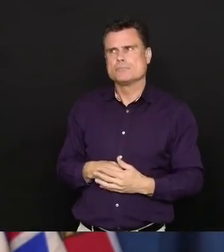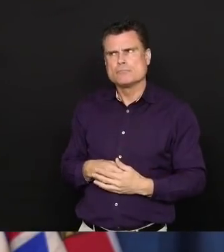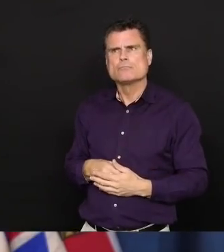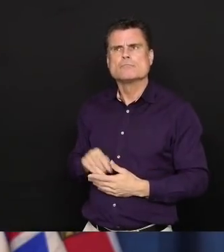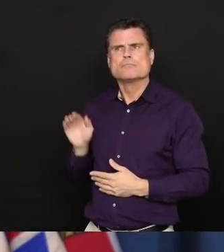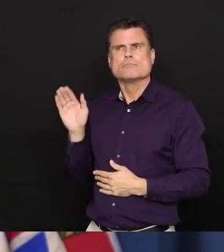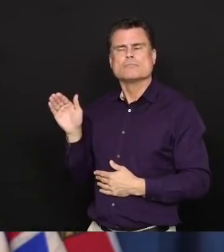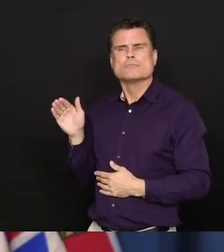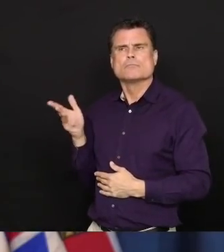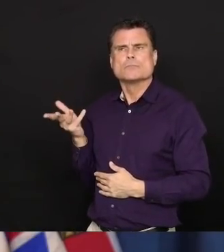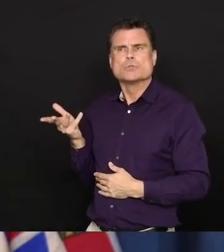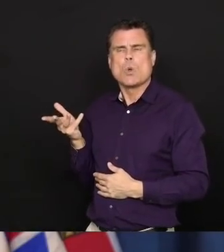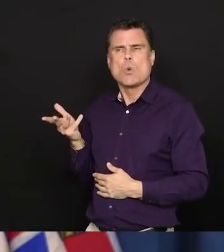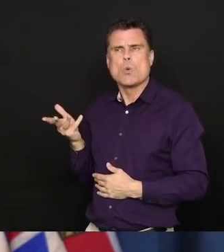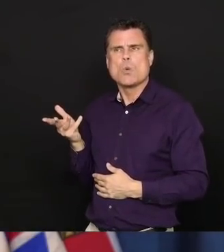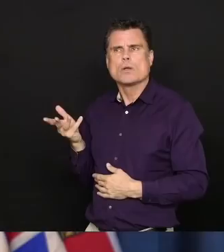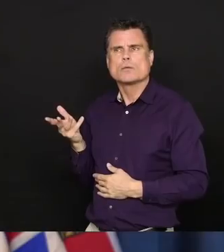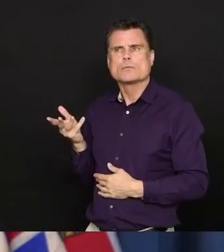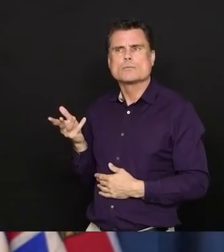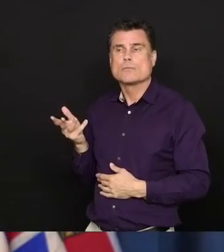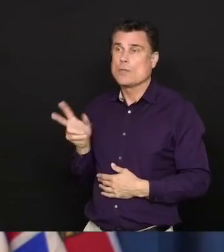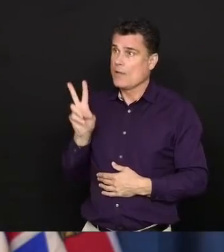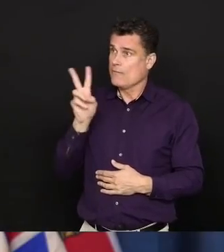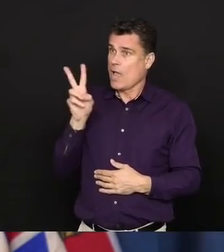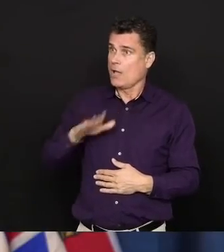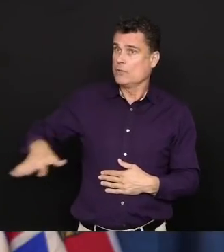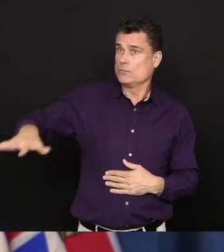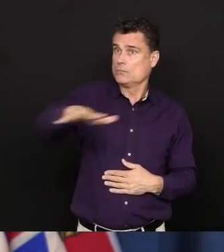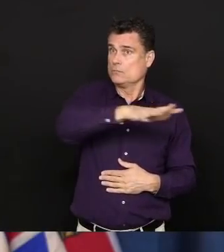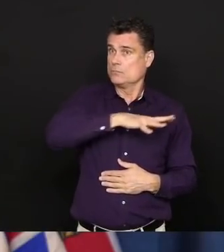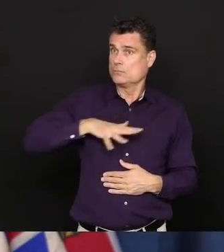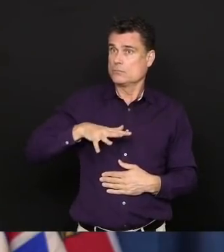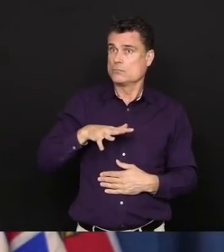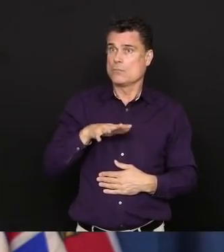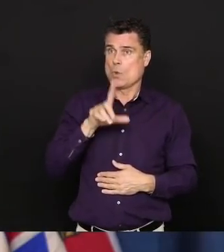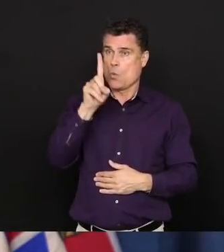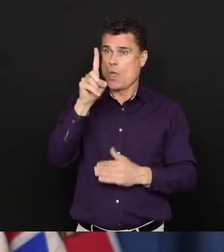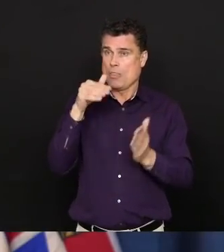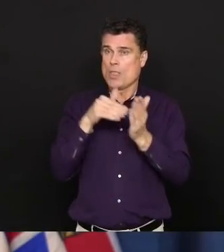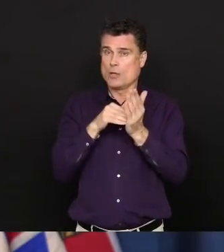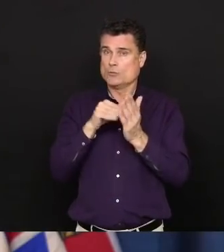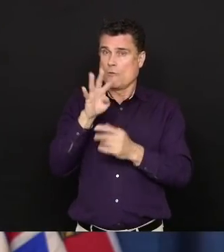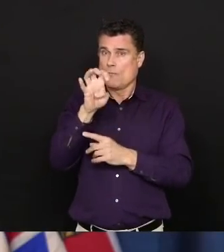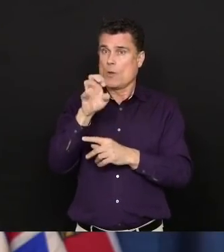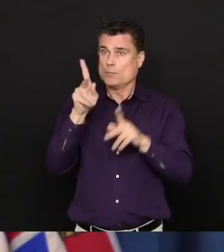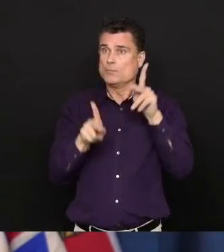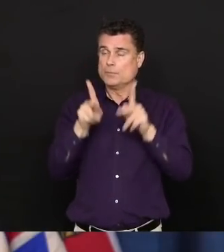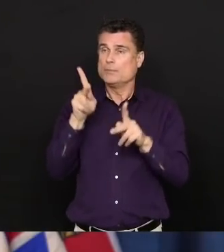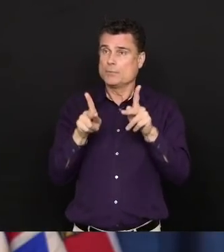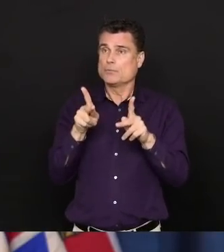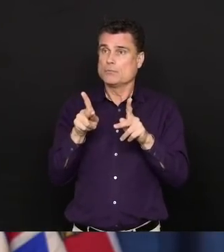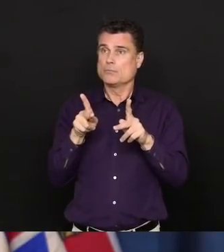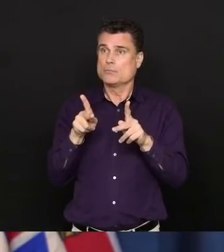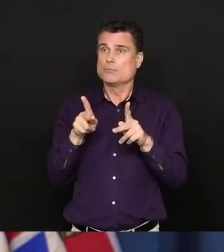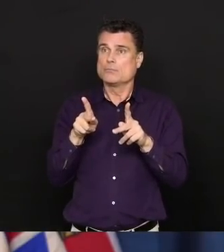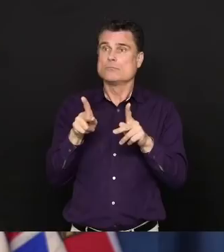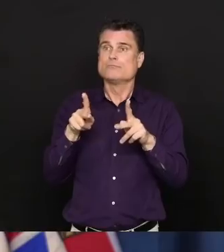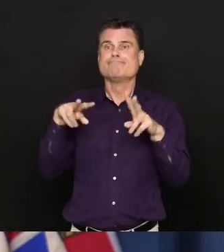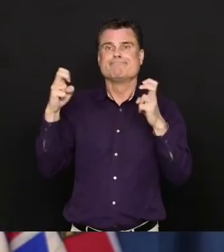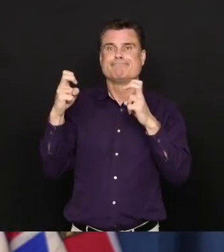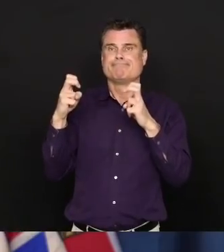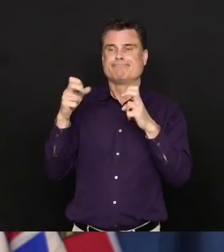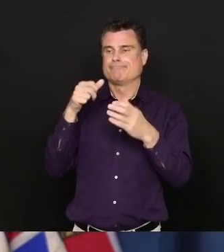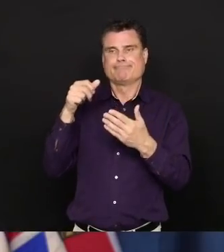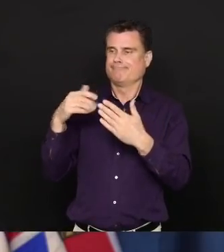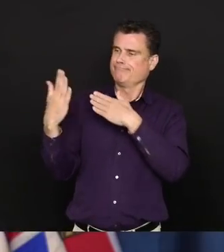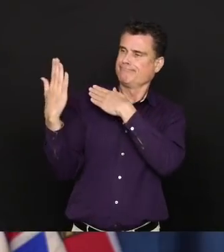aren't breaking these laws on purpose. Maybe there's some confusion there. And the mayor today in Vancouver said he is going to wait